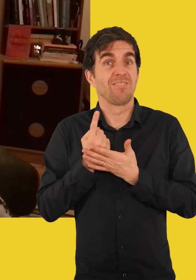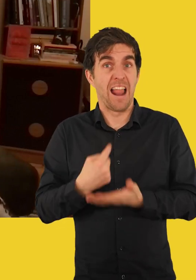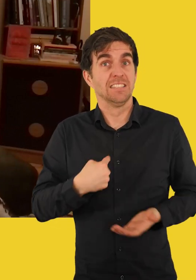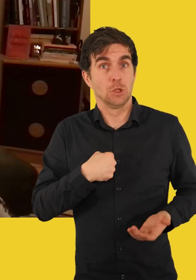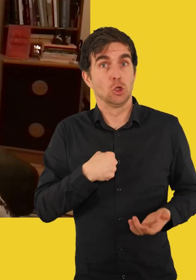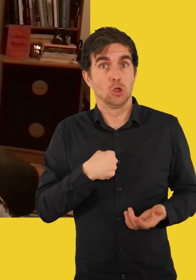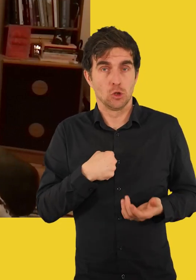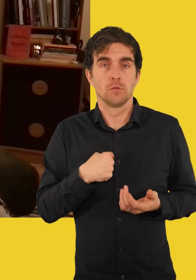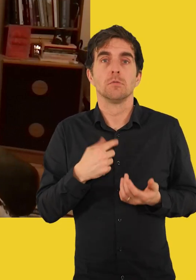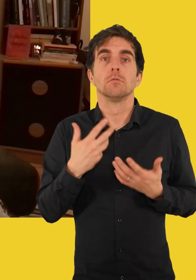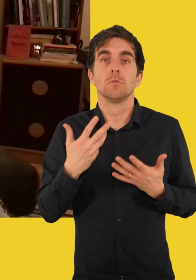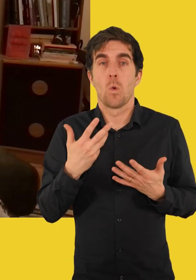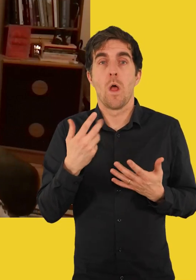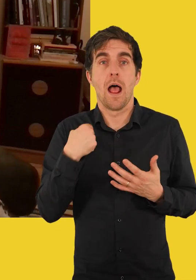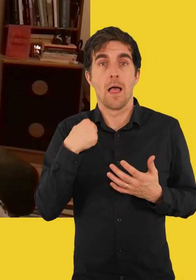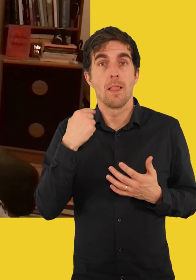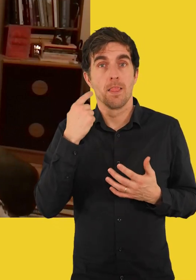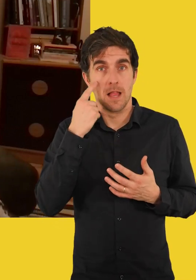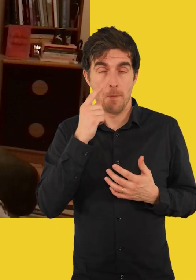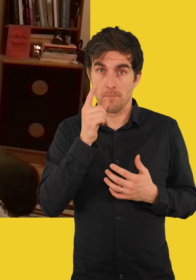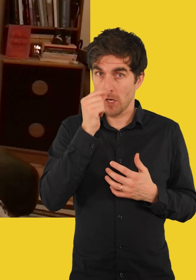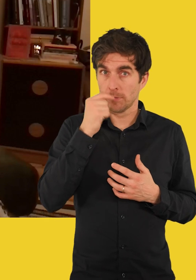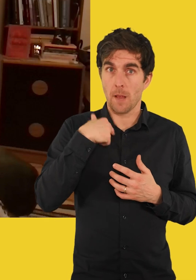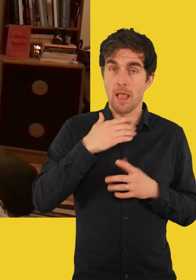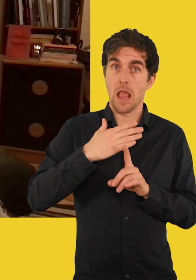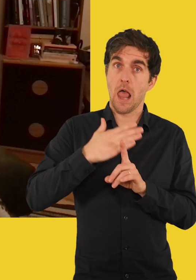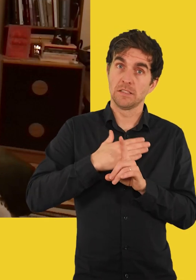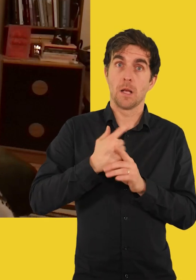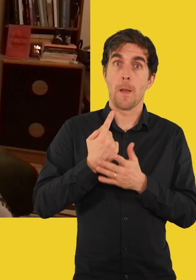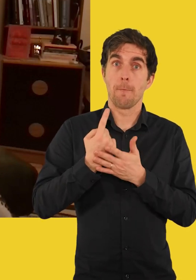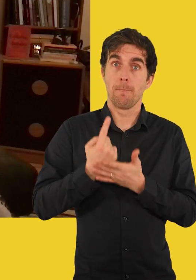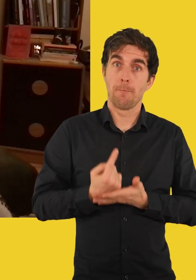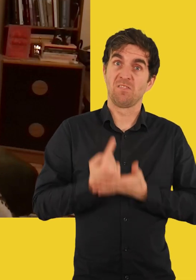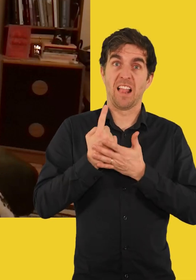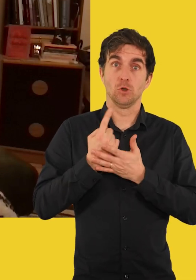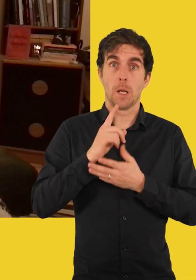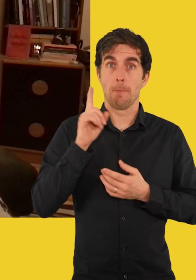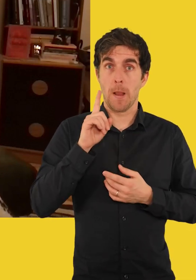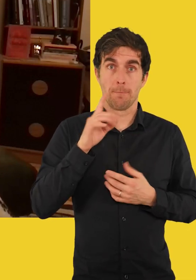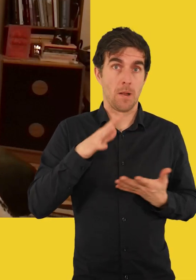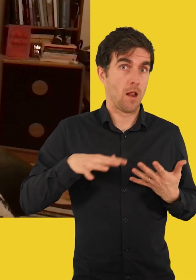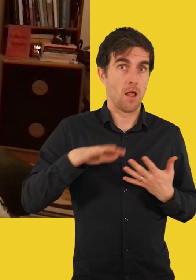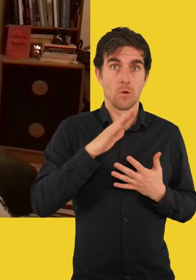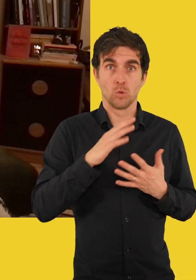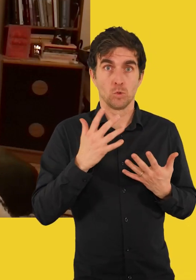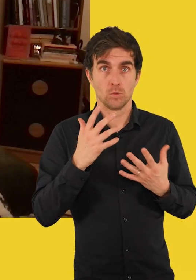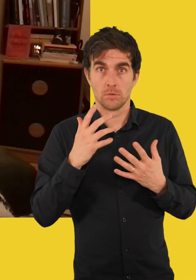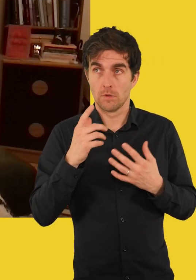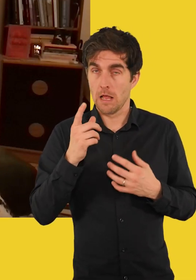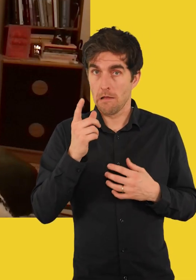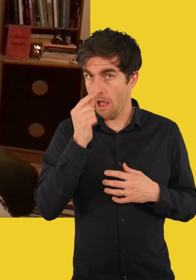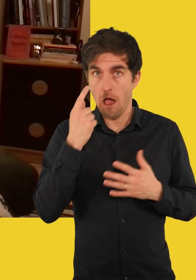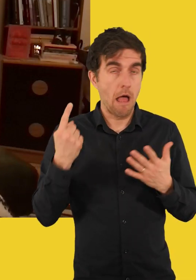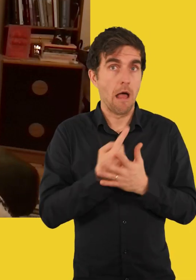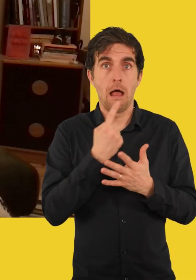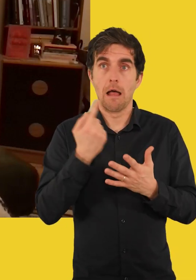I'm really quite privileged, but I was probably one of the less privileged people in that position of being